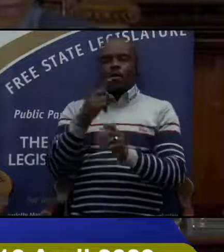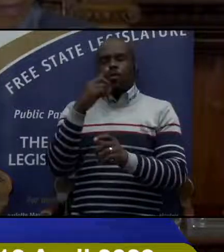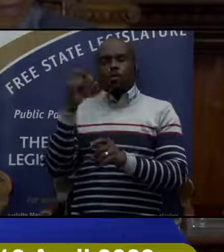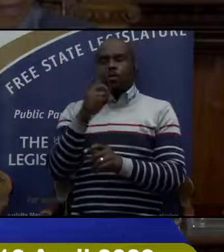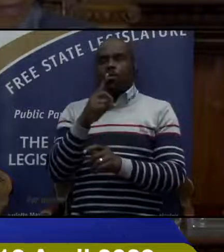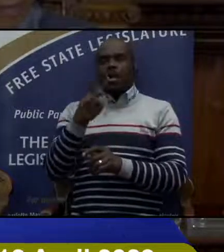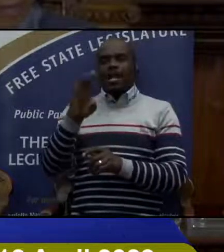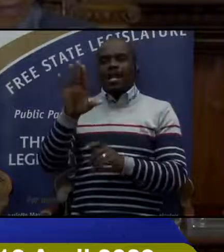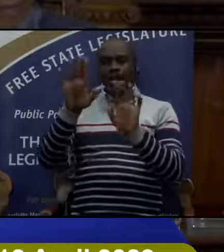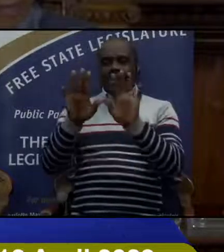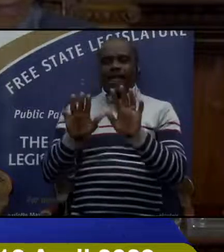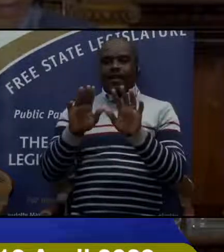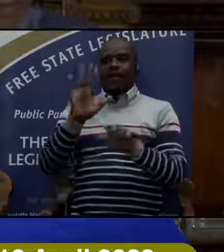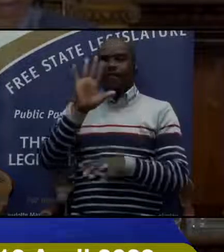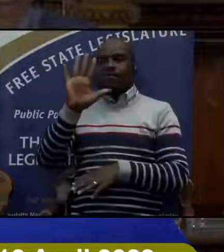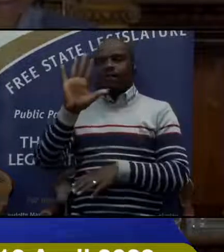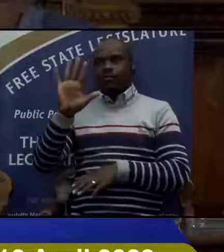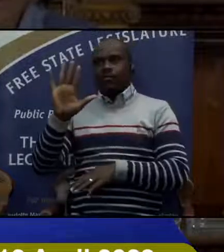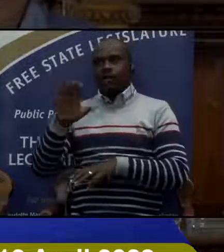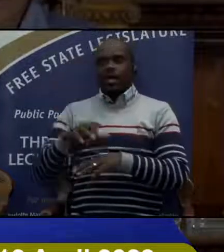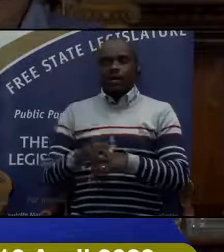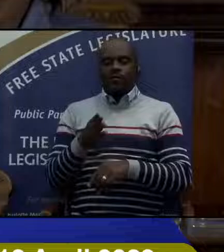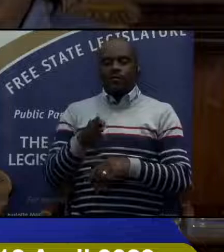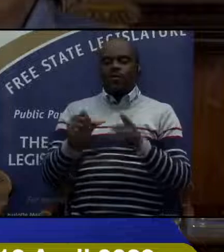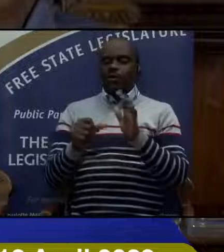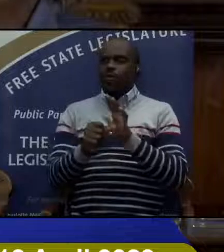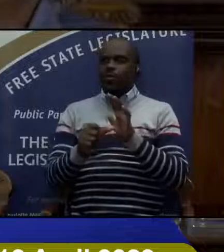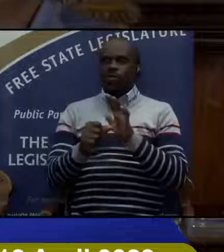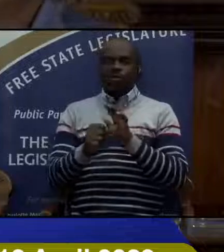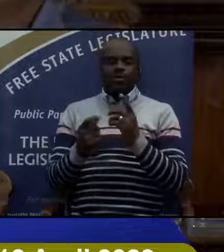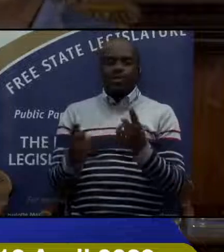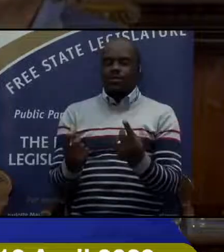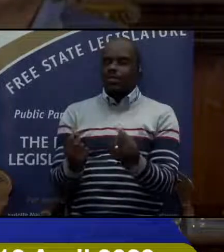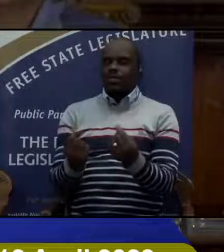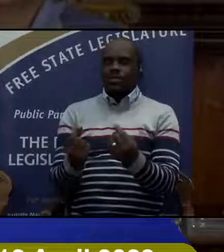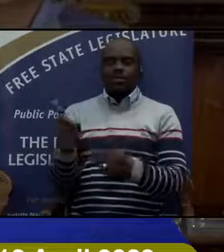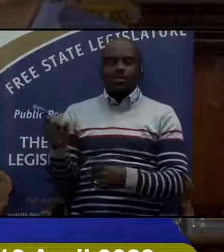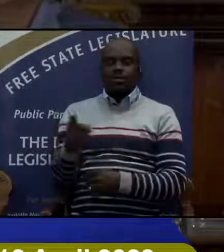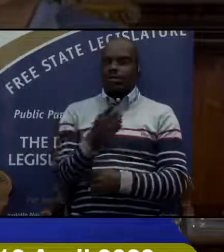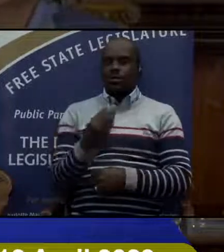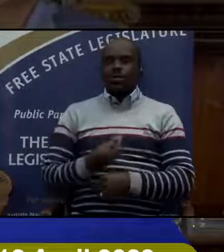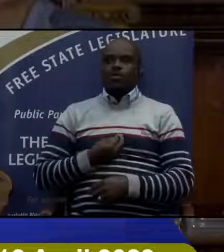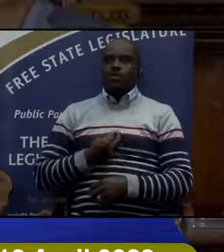important of youth development and education, as it stated.